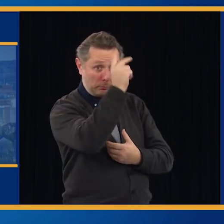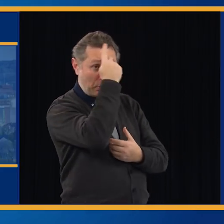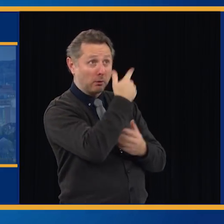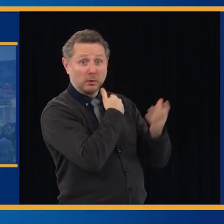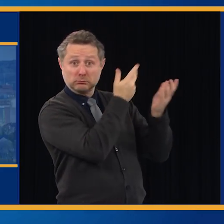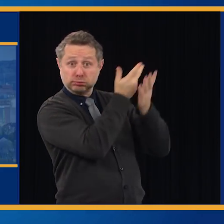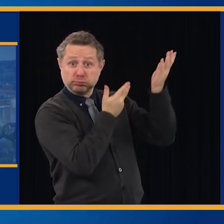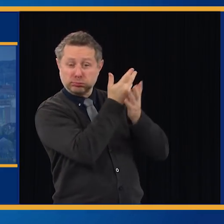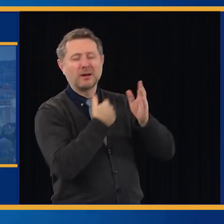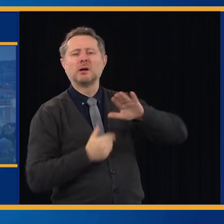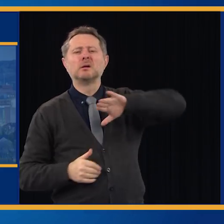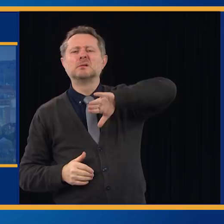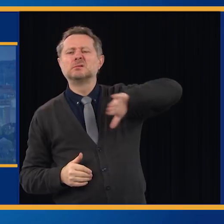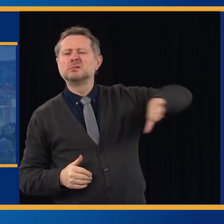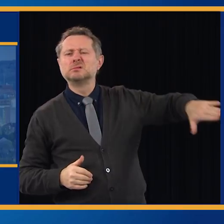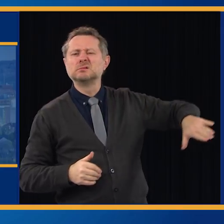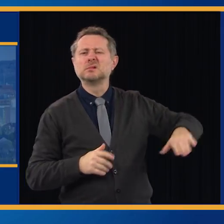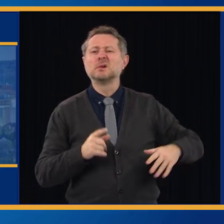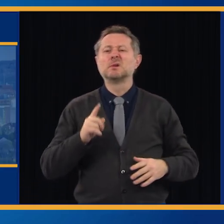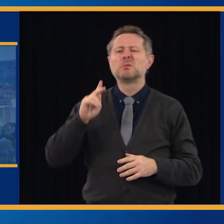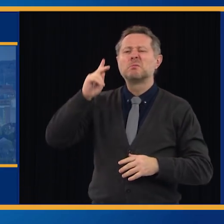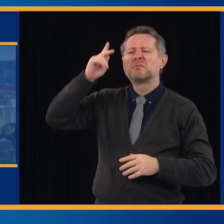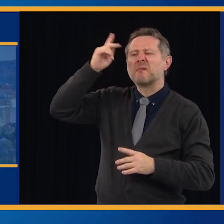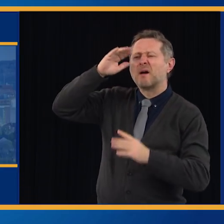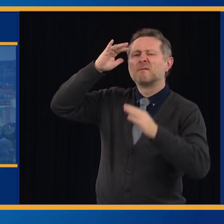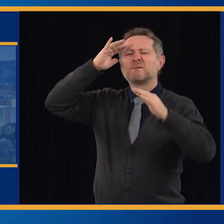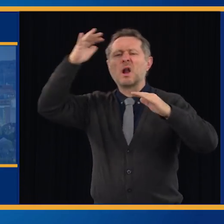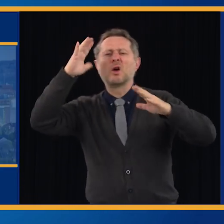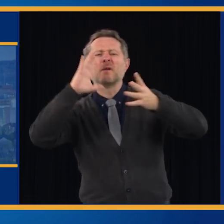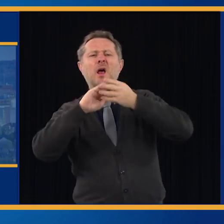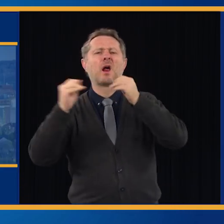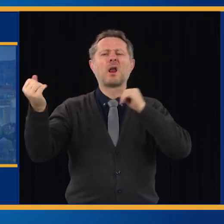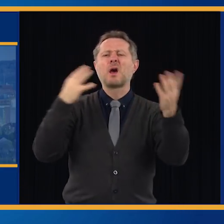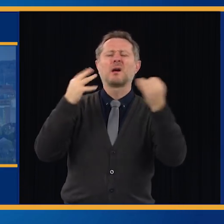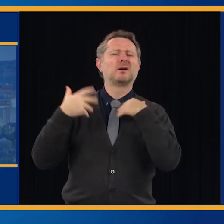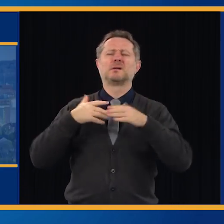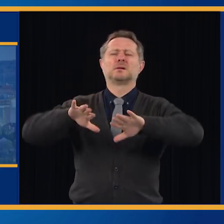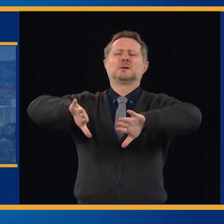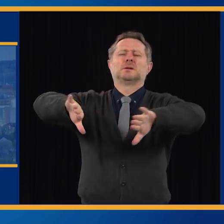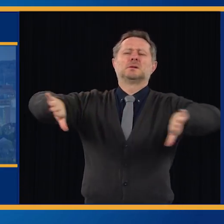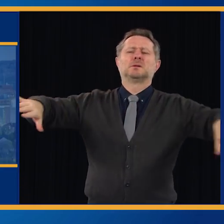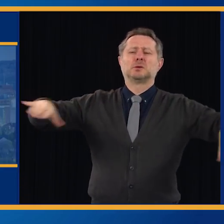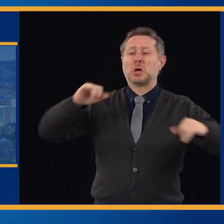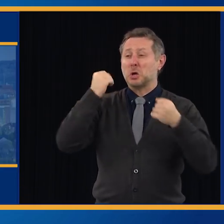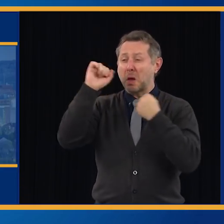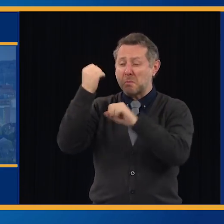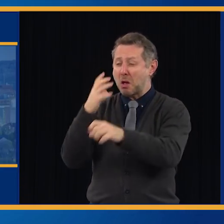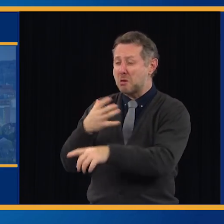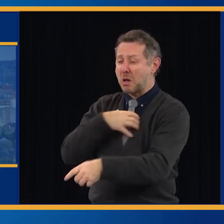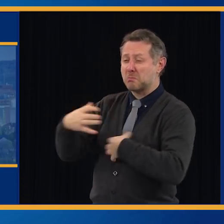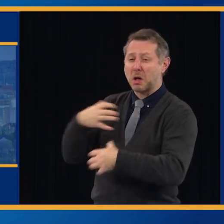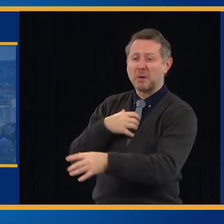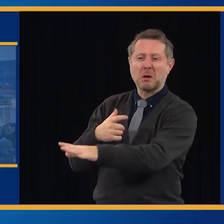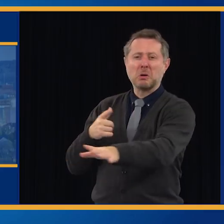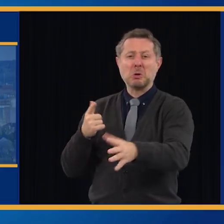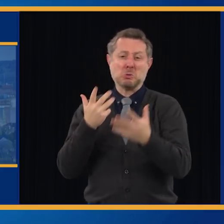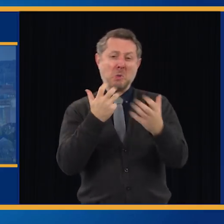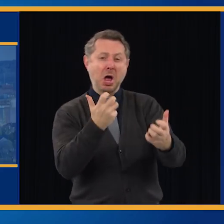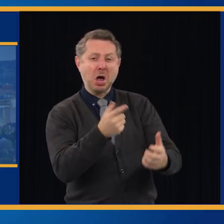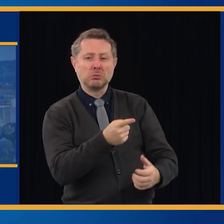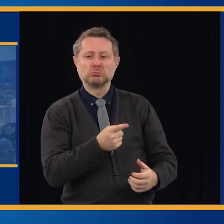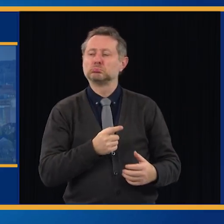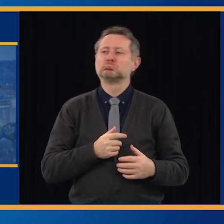philosophical discussion. It shouldn't be because people are protesting or some people want it, some people don't want